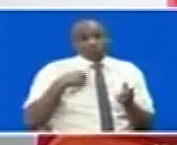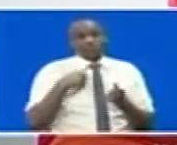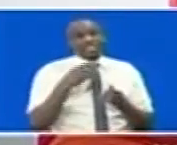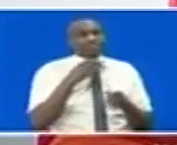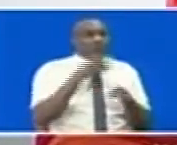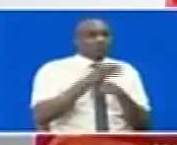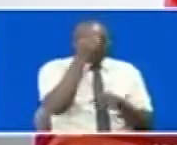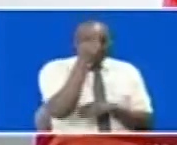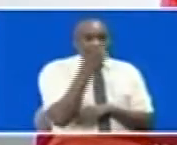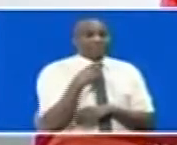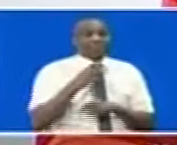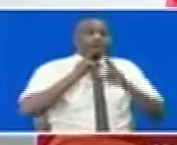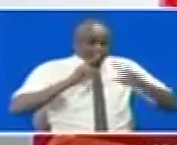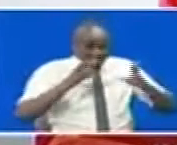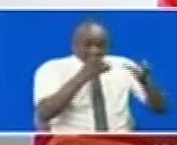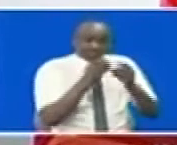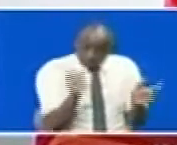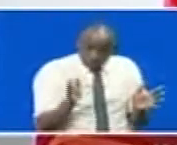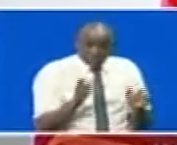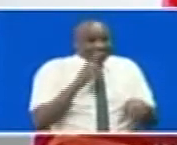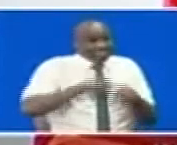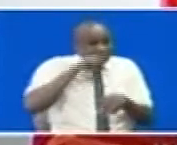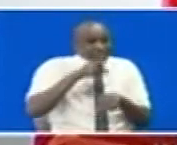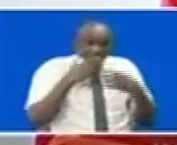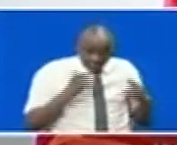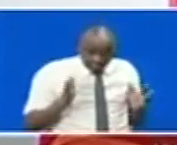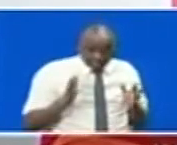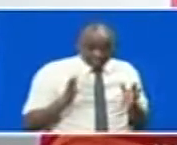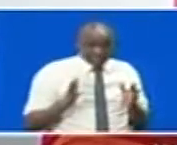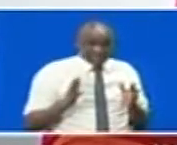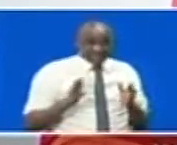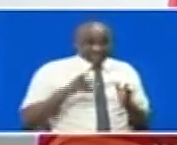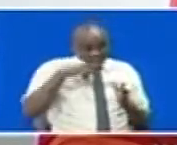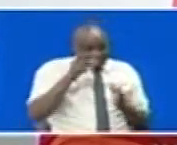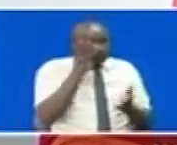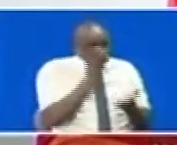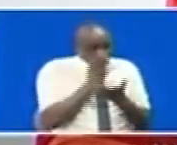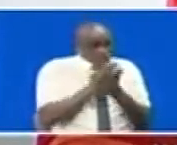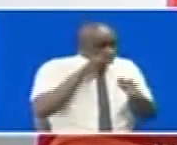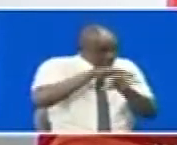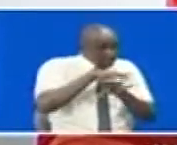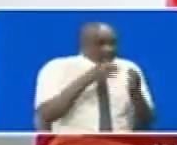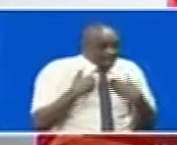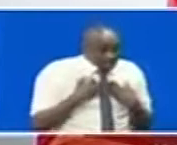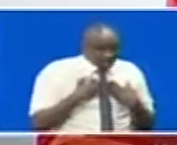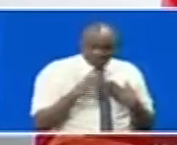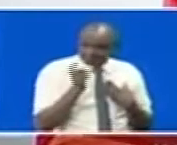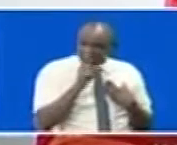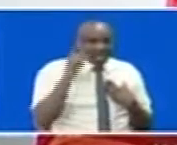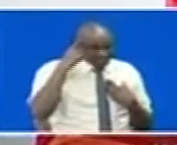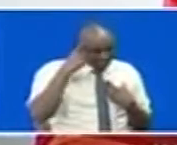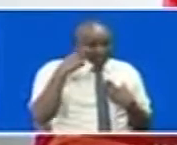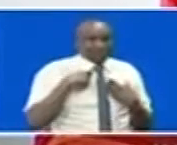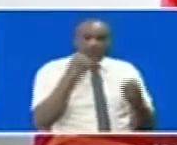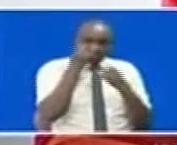who wanted peace. I don't think that this thing was set up to bring integration and reconciliation. I think you're being taken